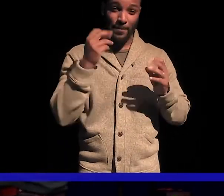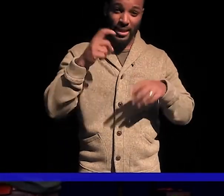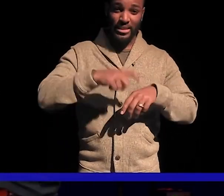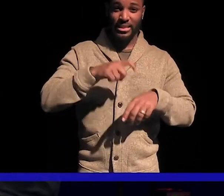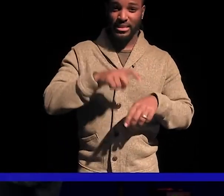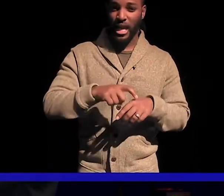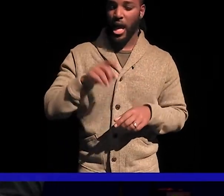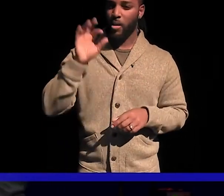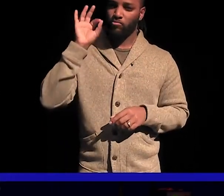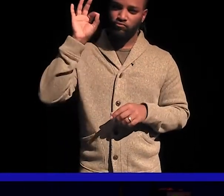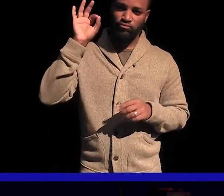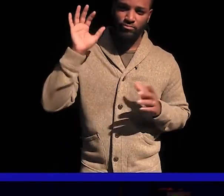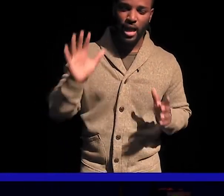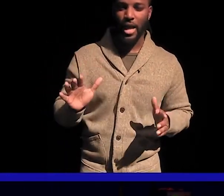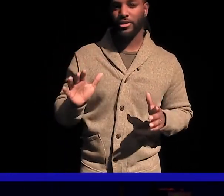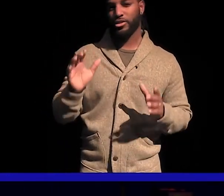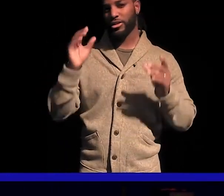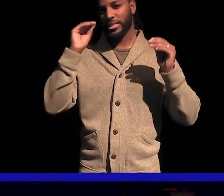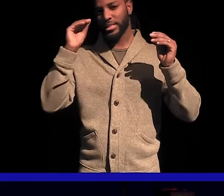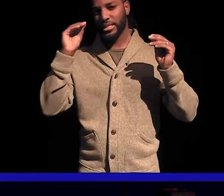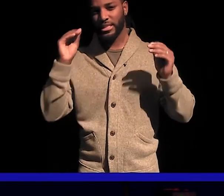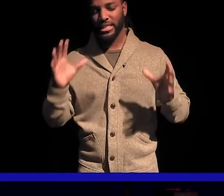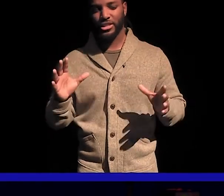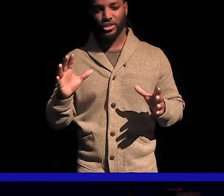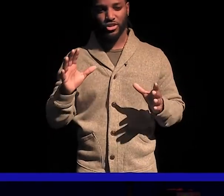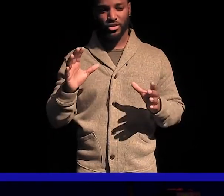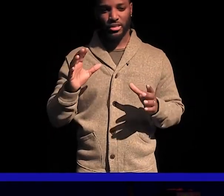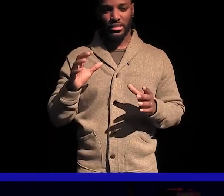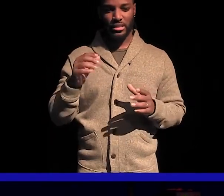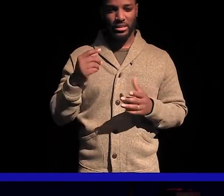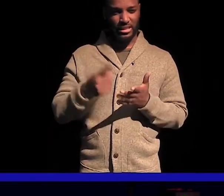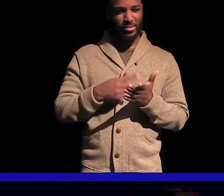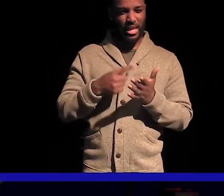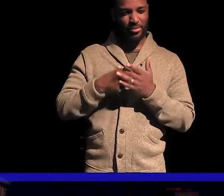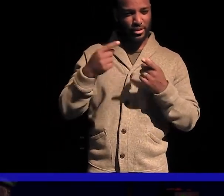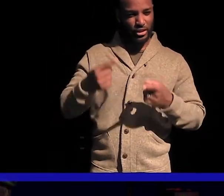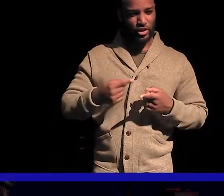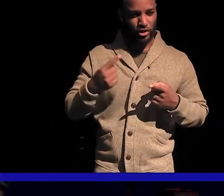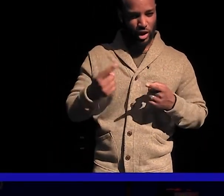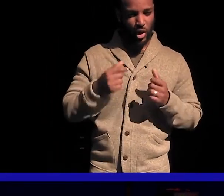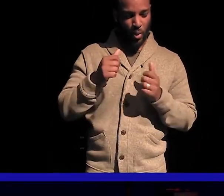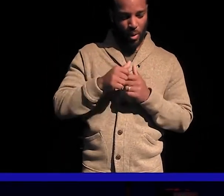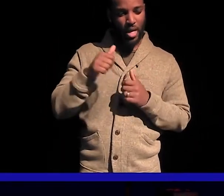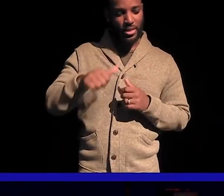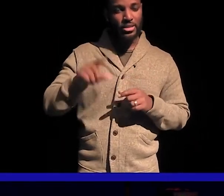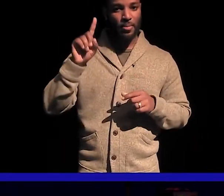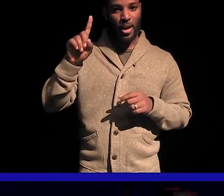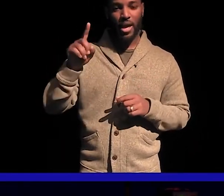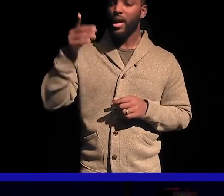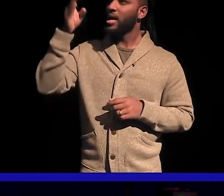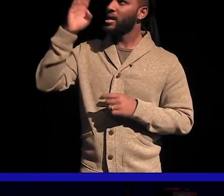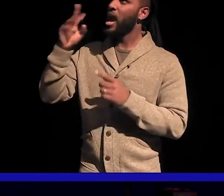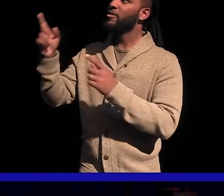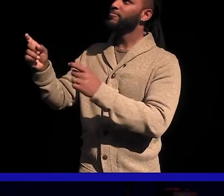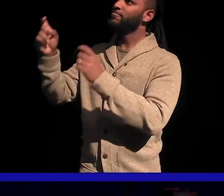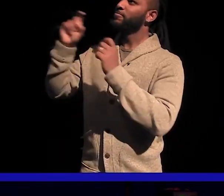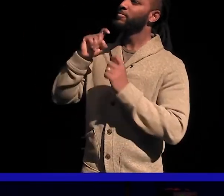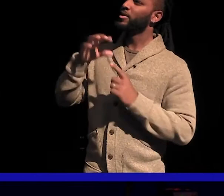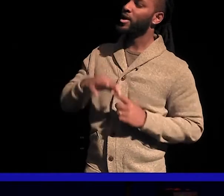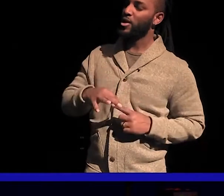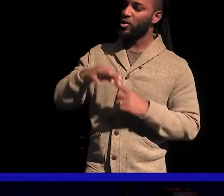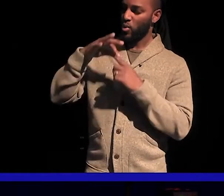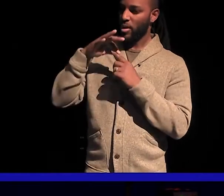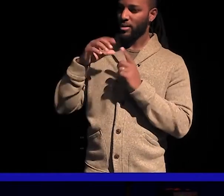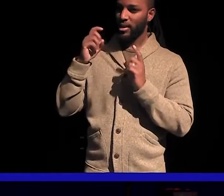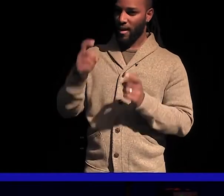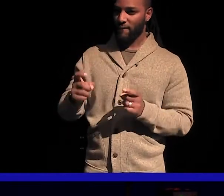church planters function in this apostolic anointing. The second one